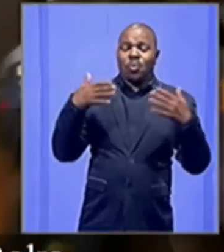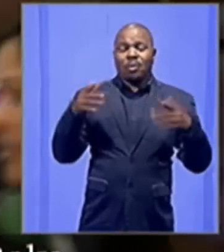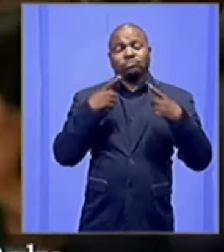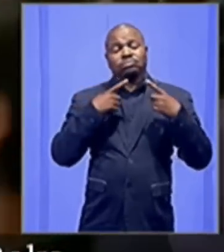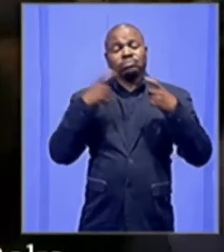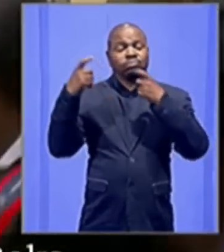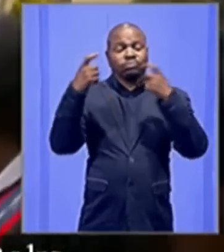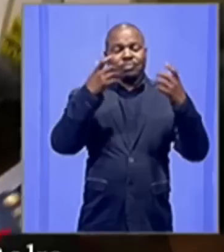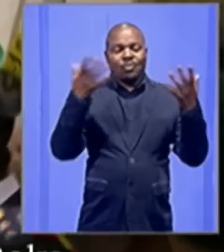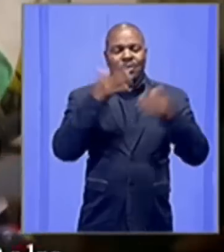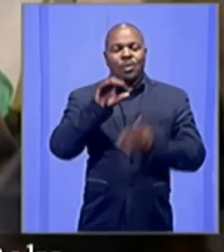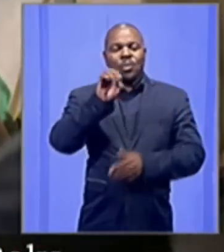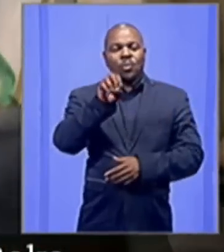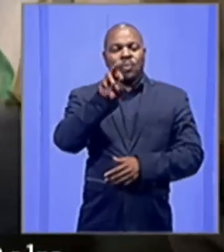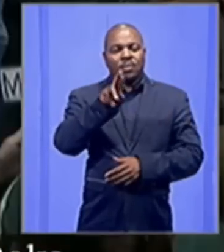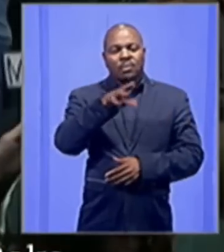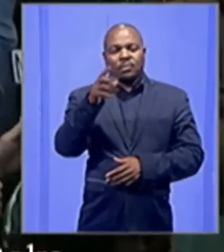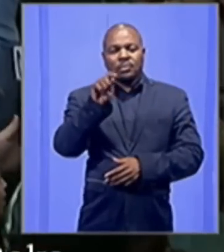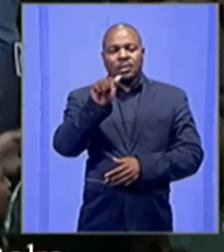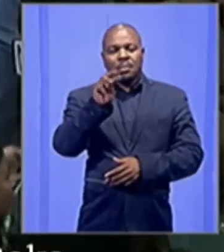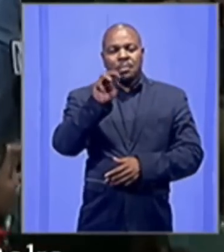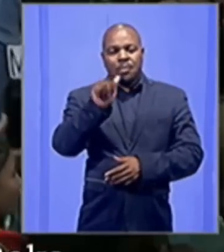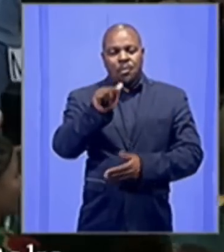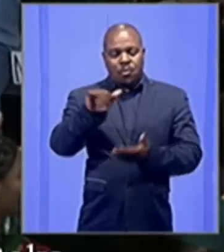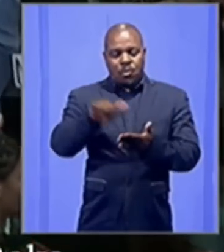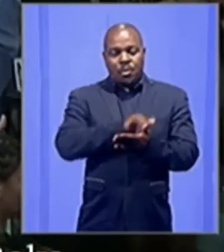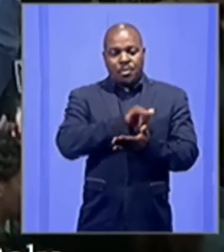bja boditšhabatšhaba bja OR Tambo.